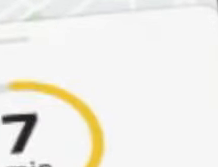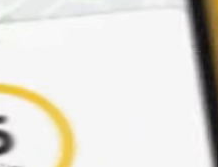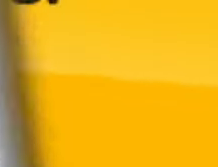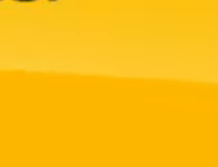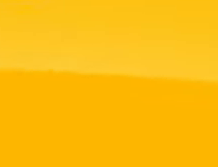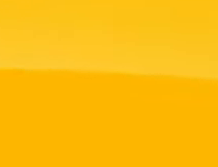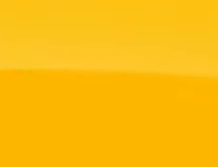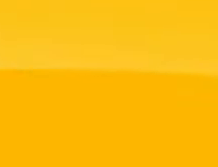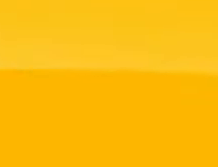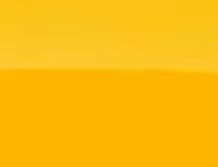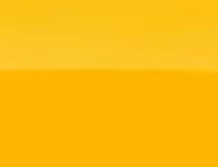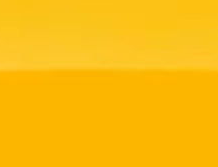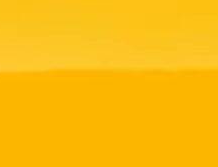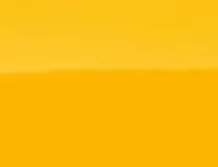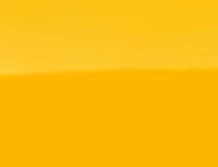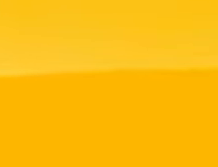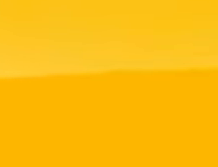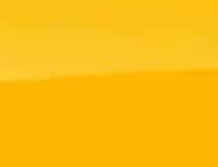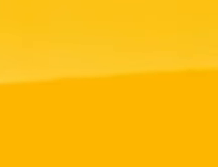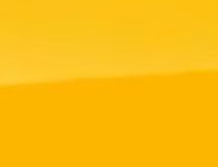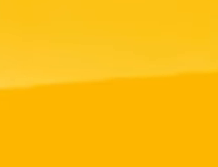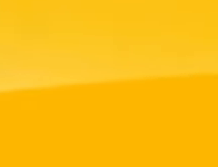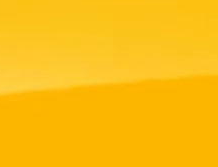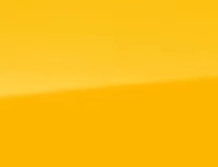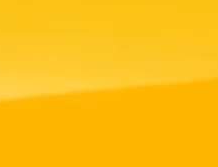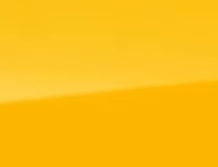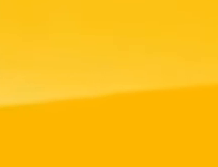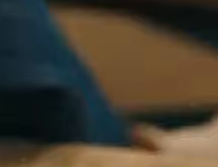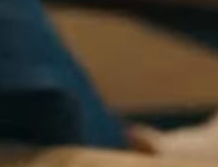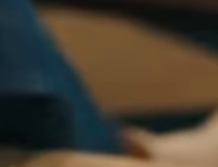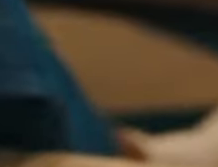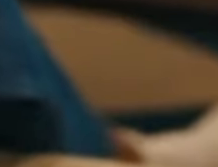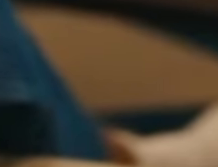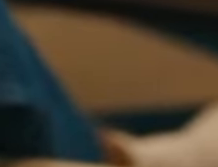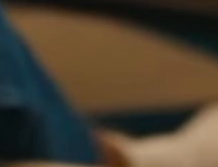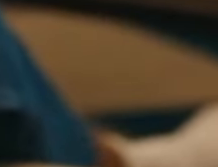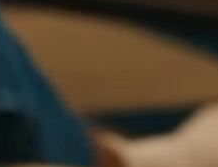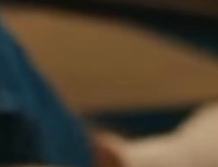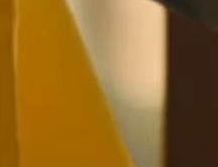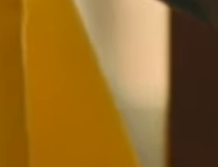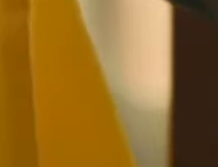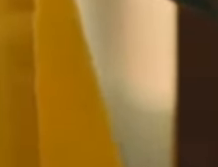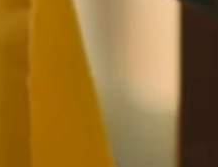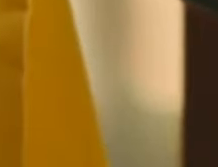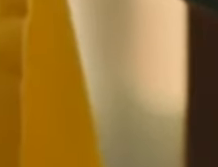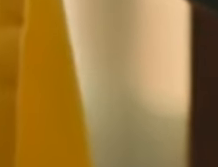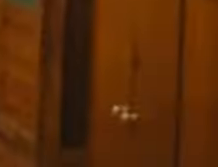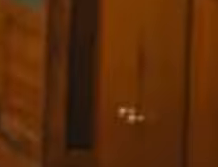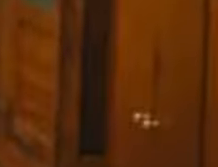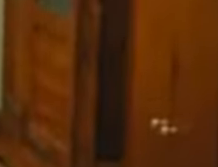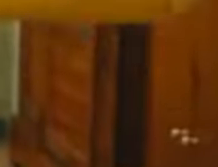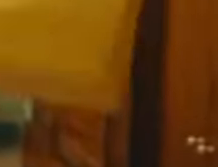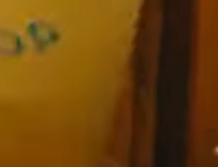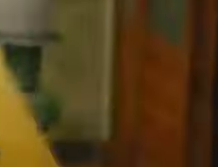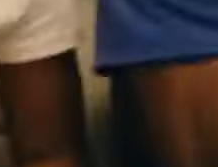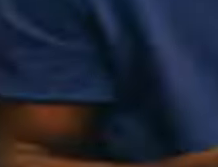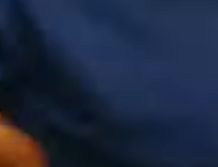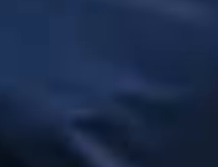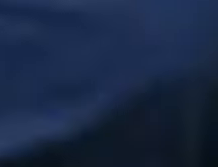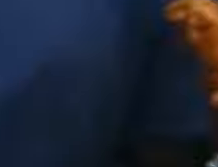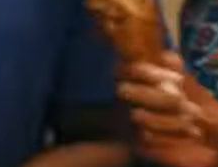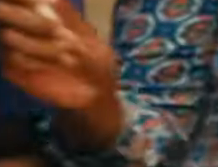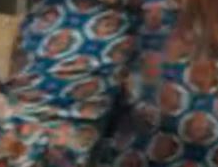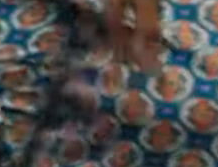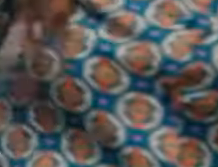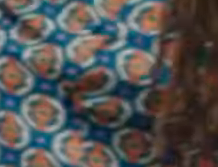today. Glovo, order anything, we deliver in minutes. With Glovo, you order anything unataka, and when you get it, una celebrate